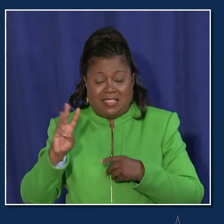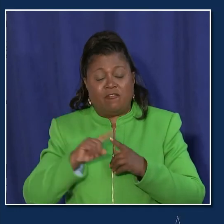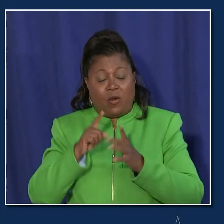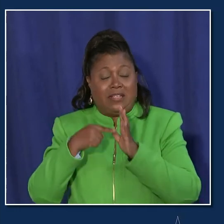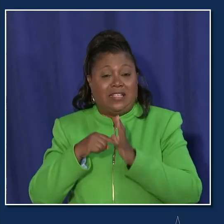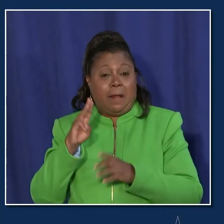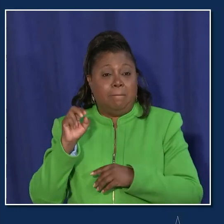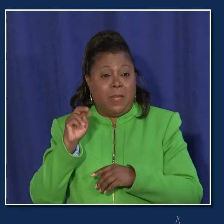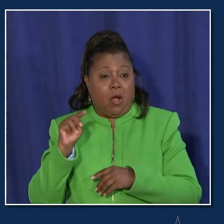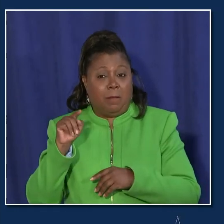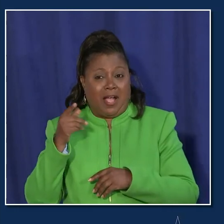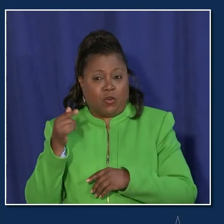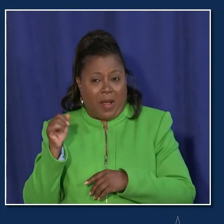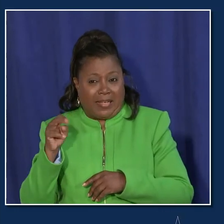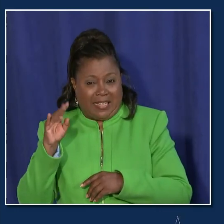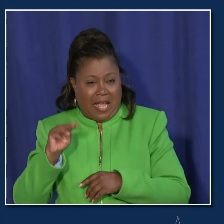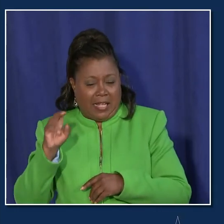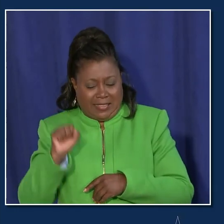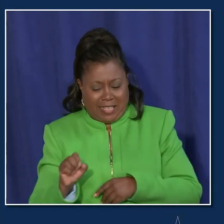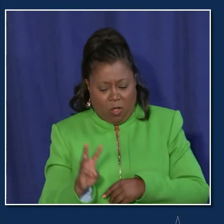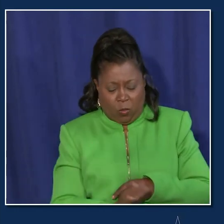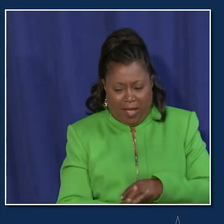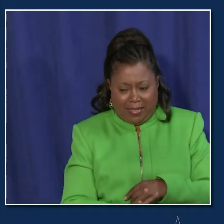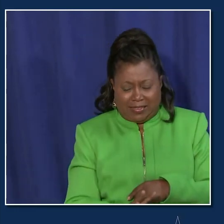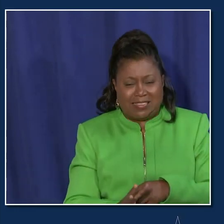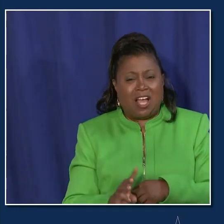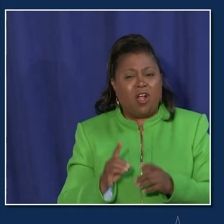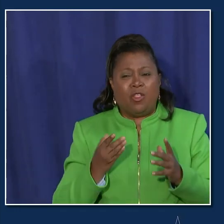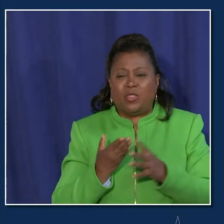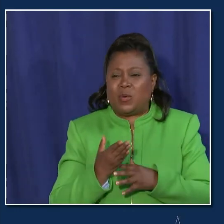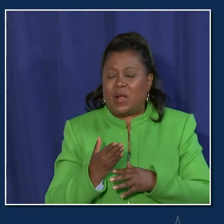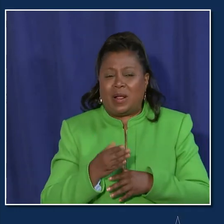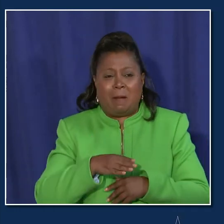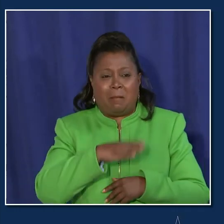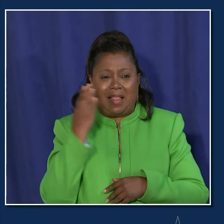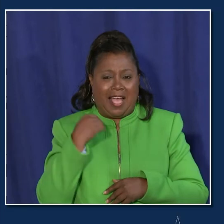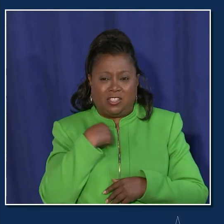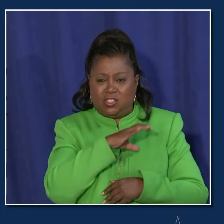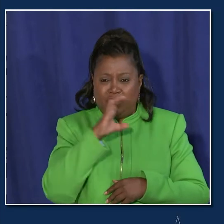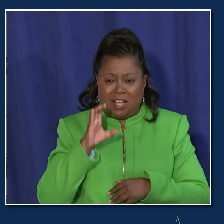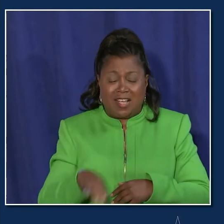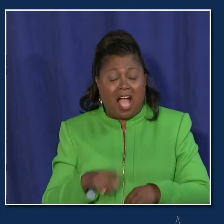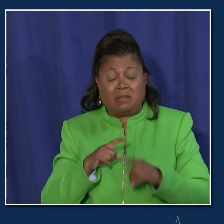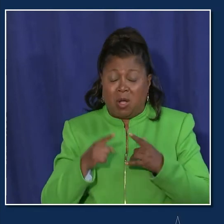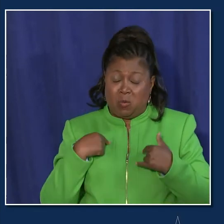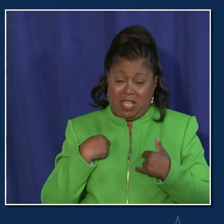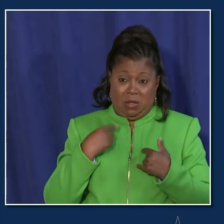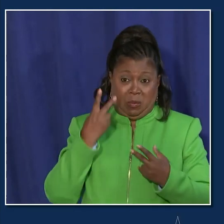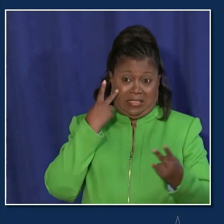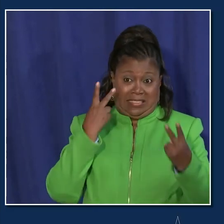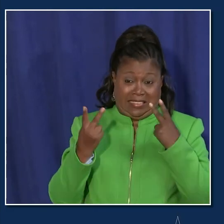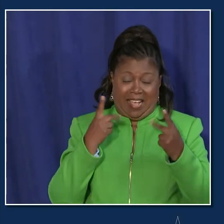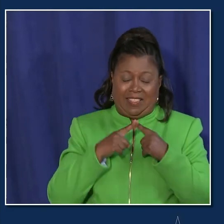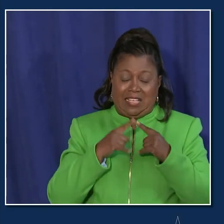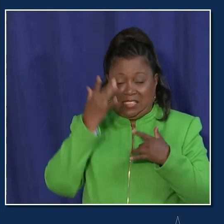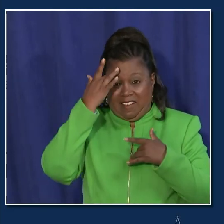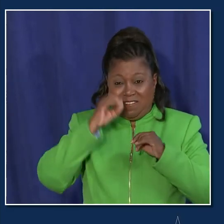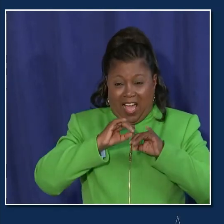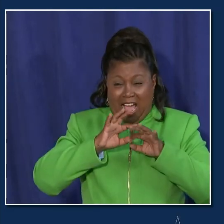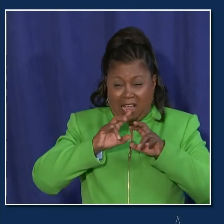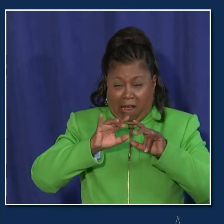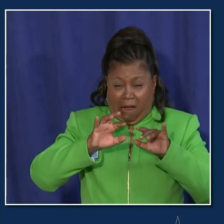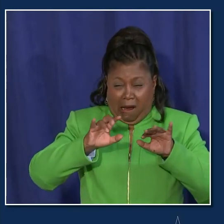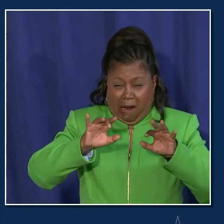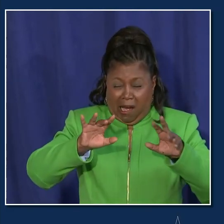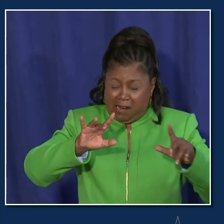example, the Belmont-Craig neighborhood, on the southwest side, throughout Black Chicago, because we were seeing this virus